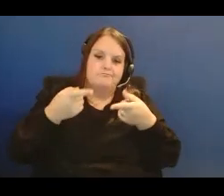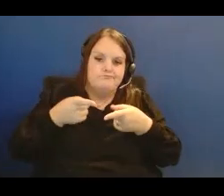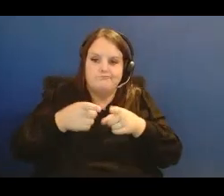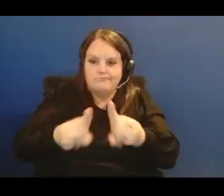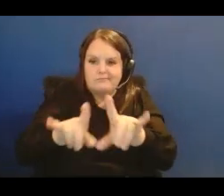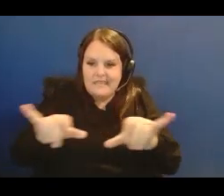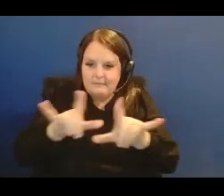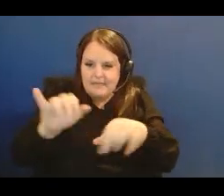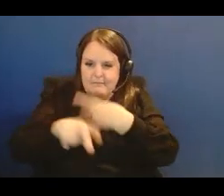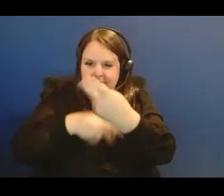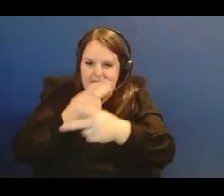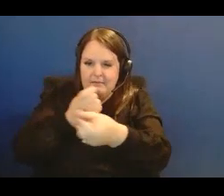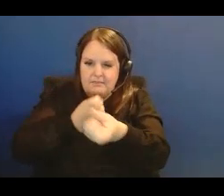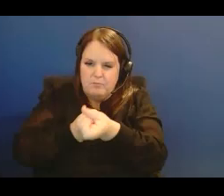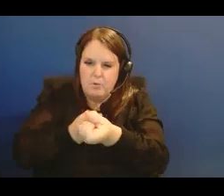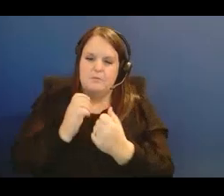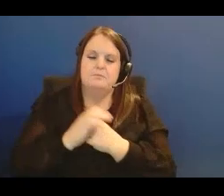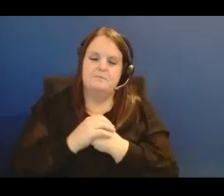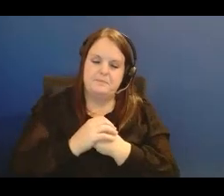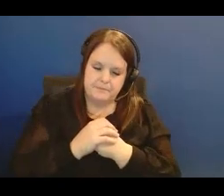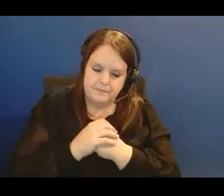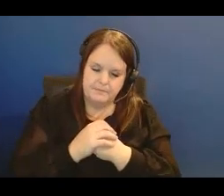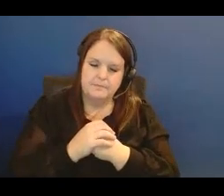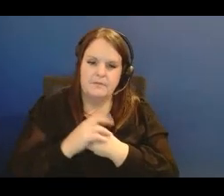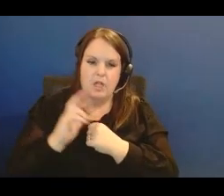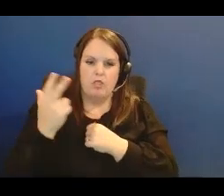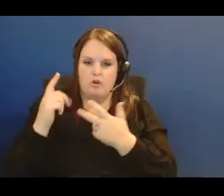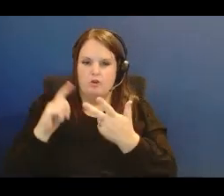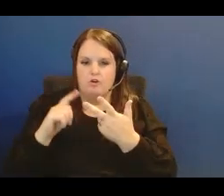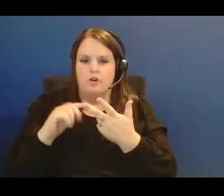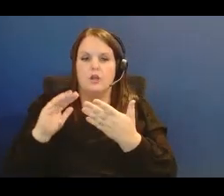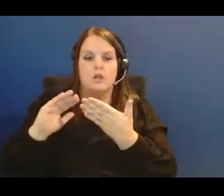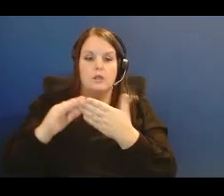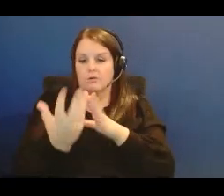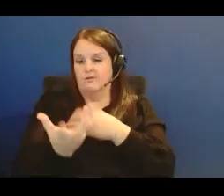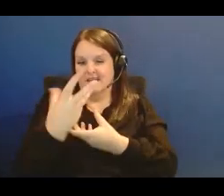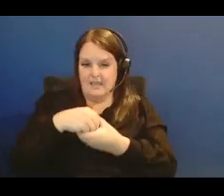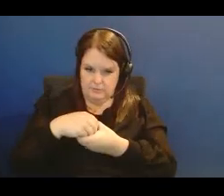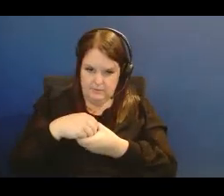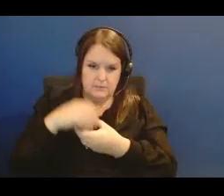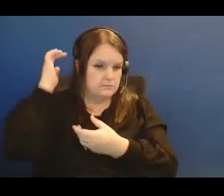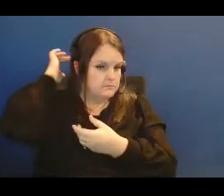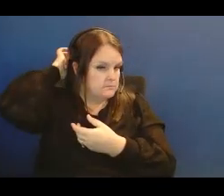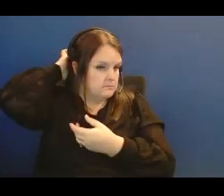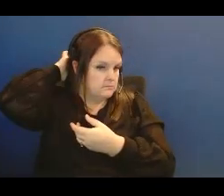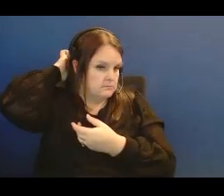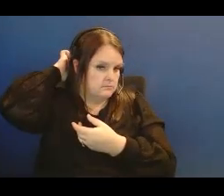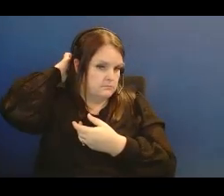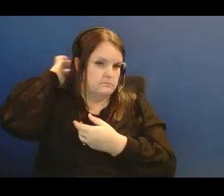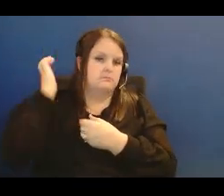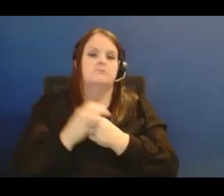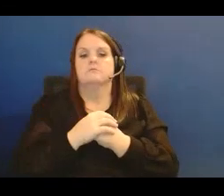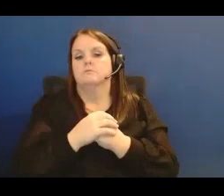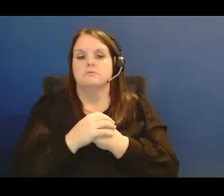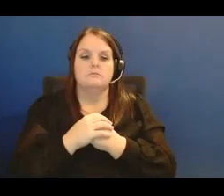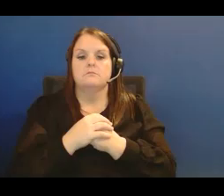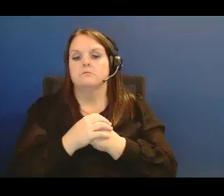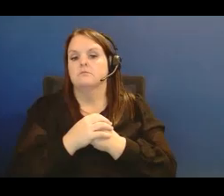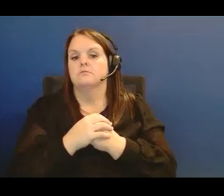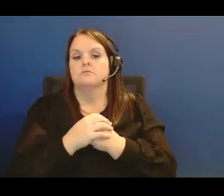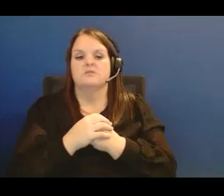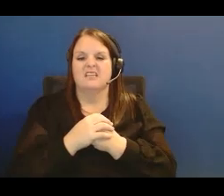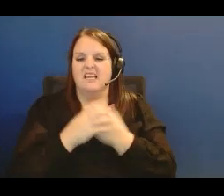dynamic. The third topic was community engagement, just to decrease the